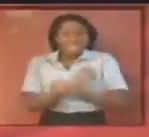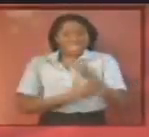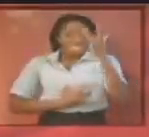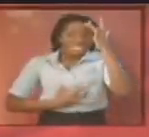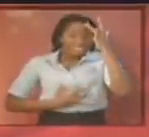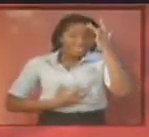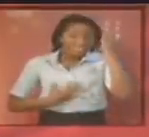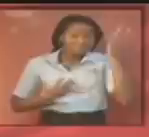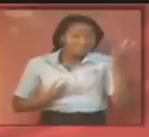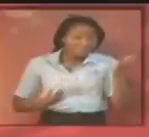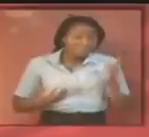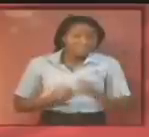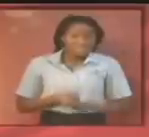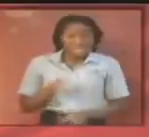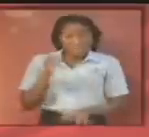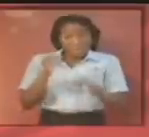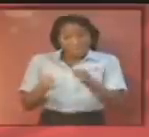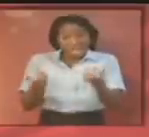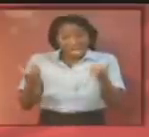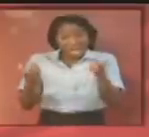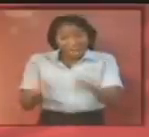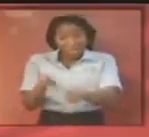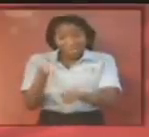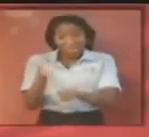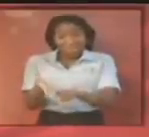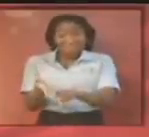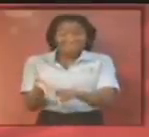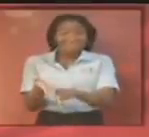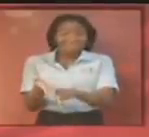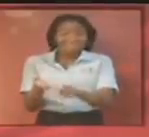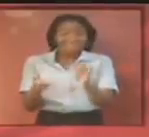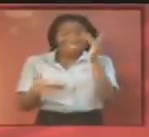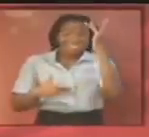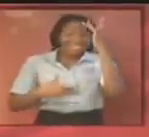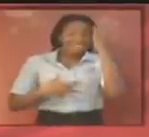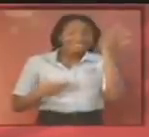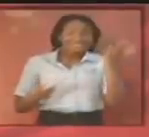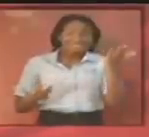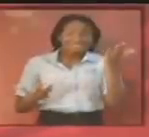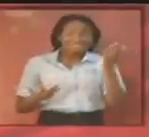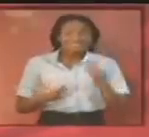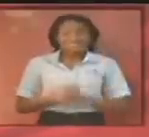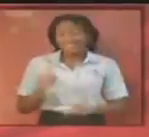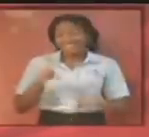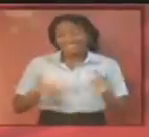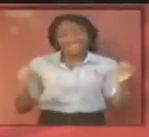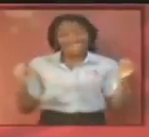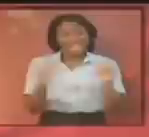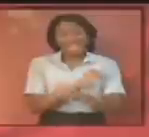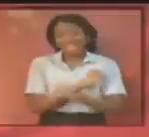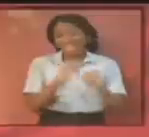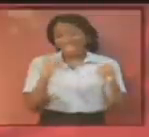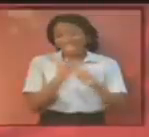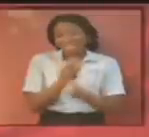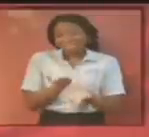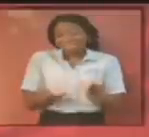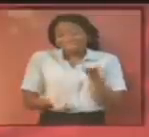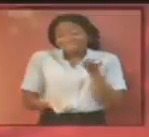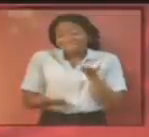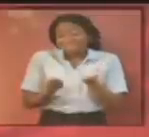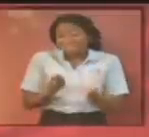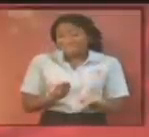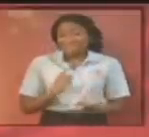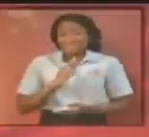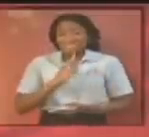are much, much less well prepared to fight. And as a result, they have a much higher chance of ending up with severe disease,